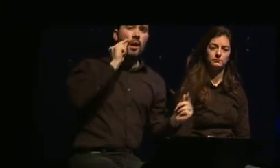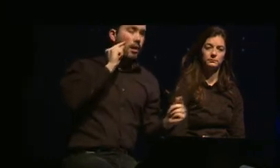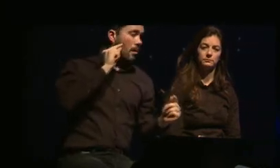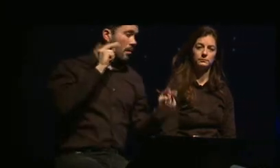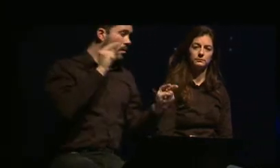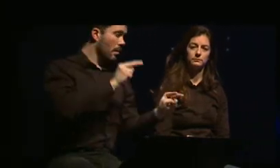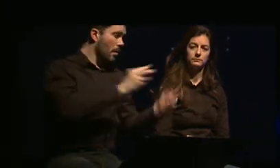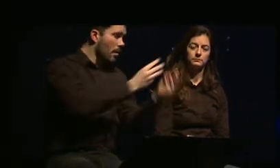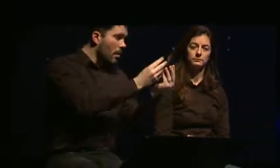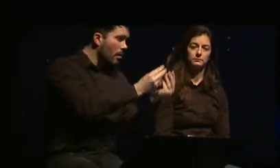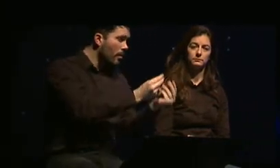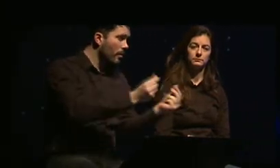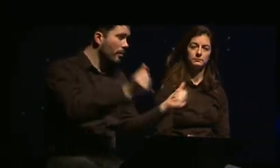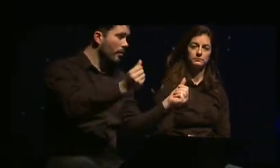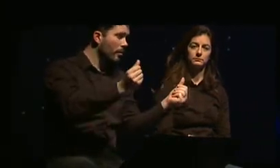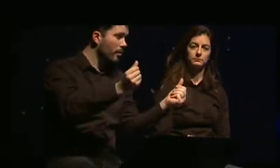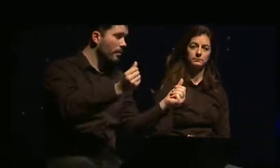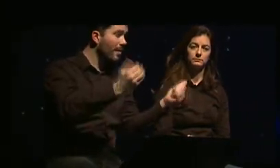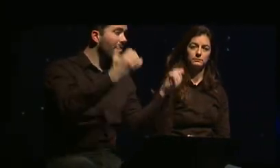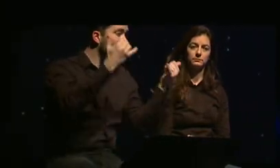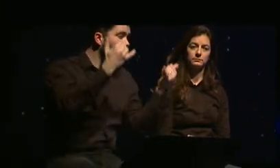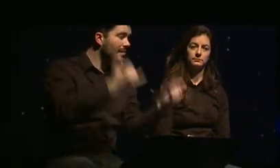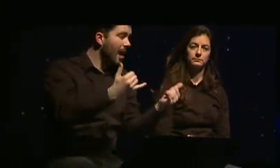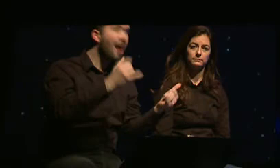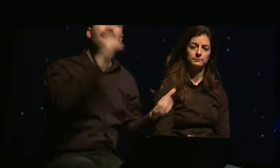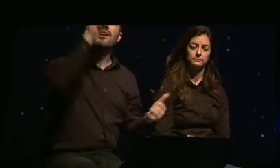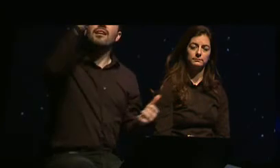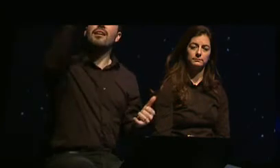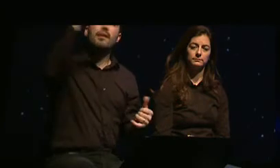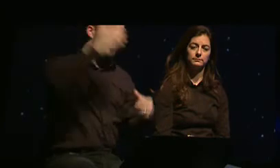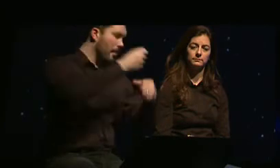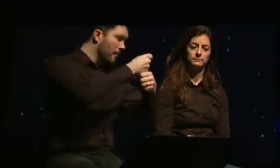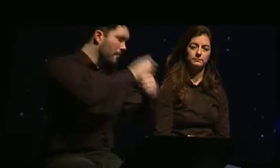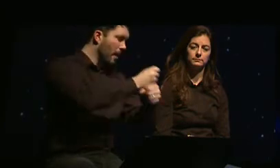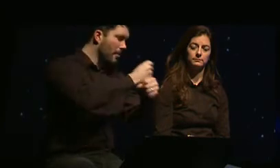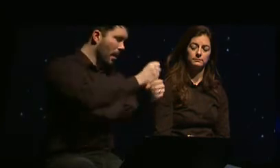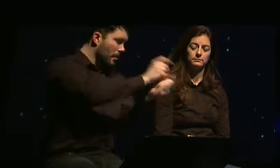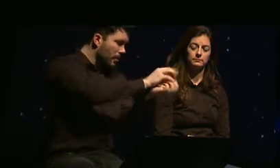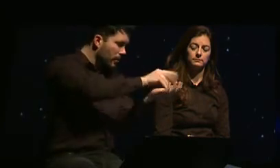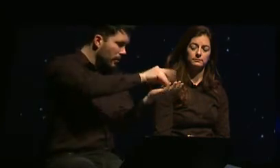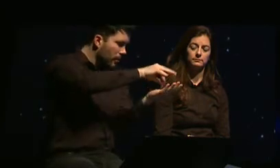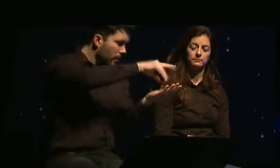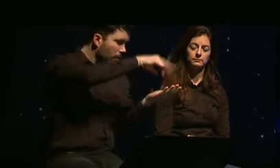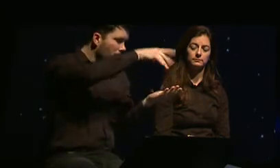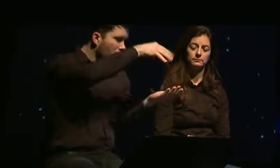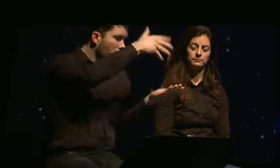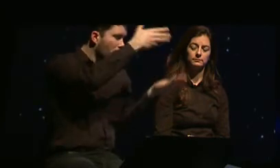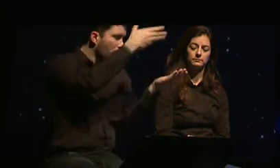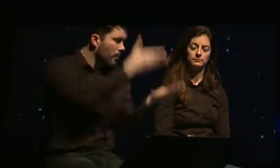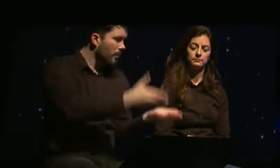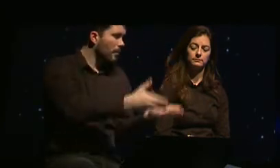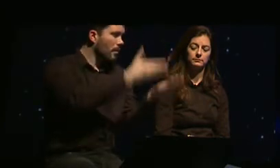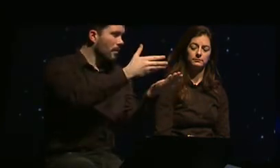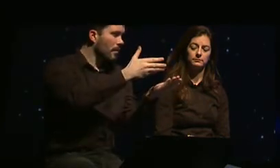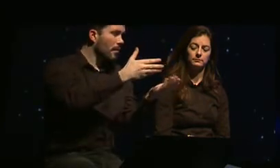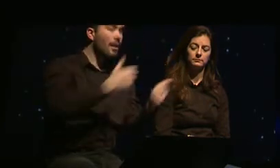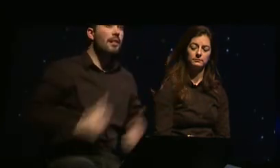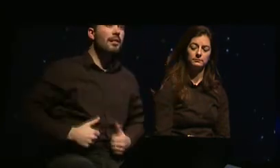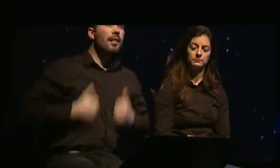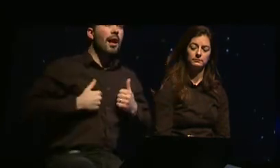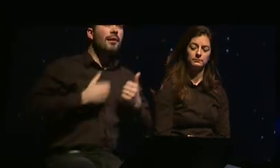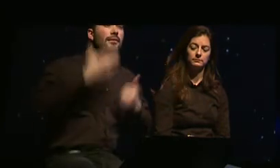dried. Now from the clay that we are made, we have life to praise Allah every